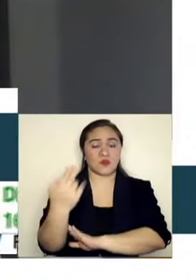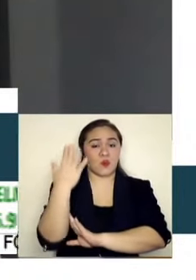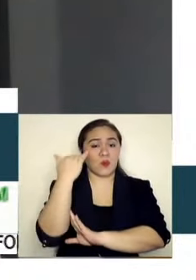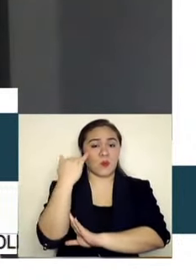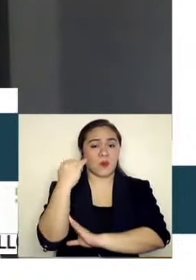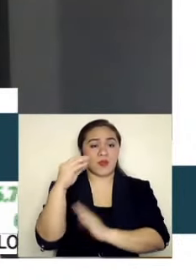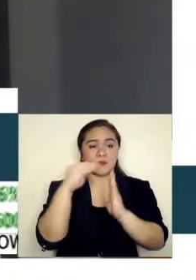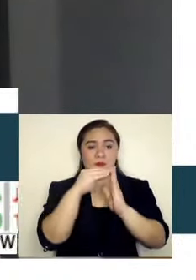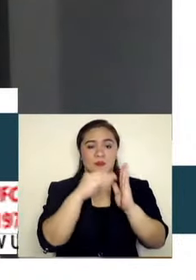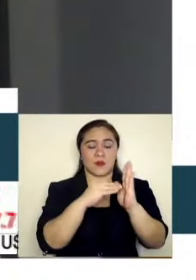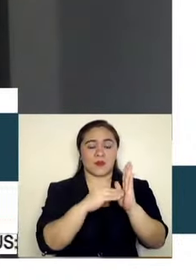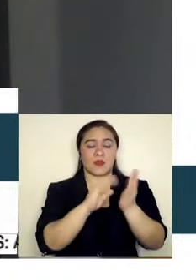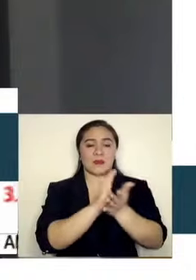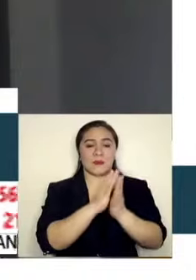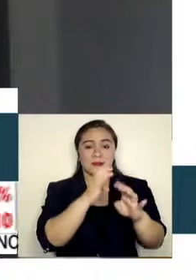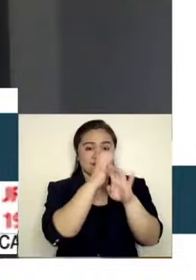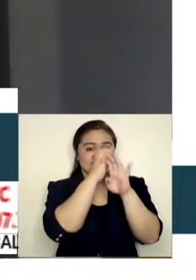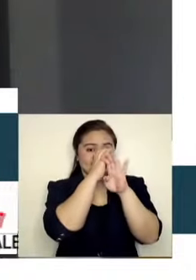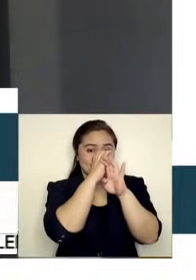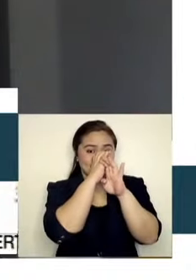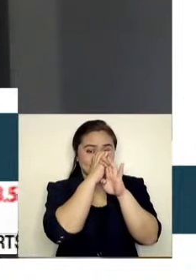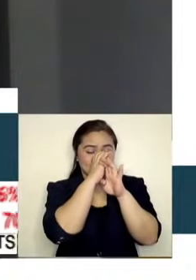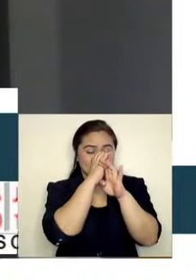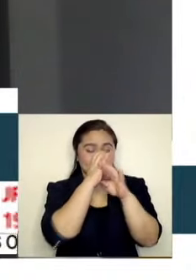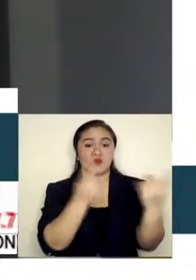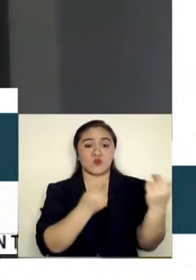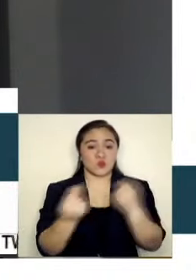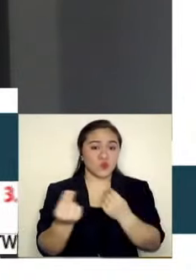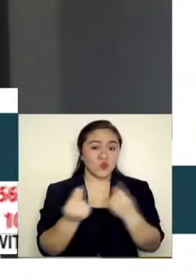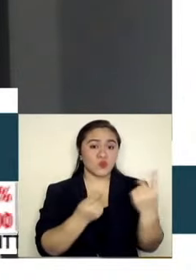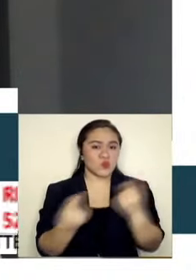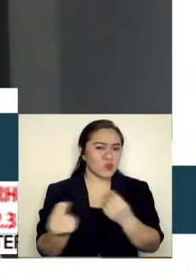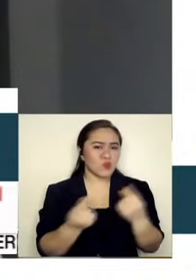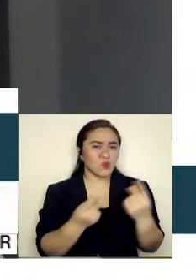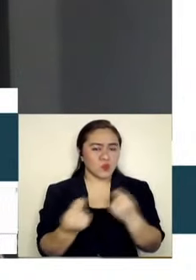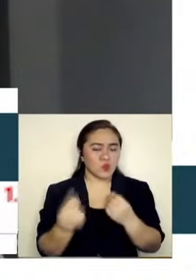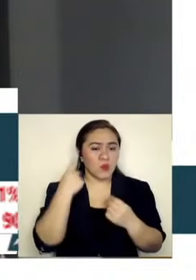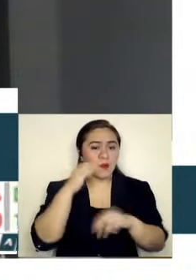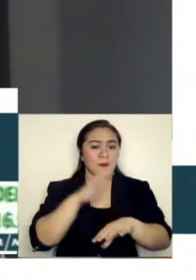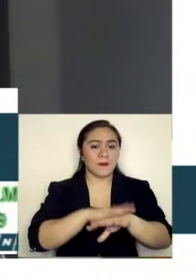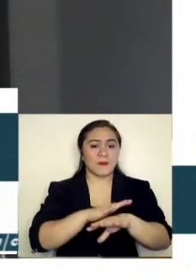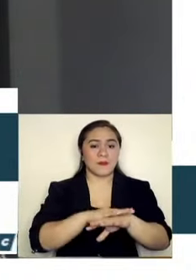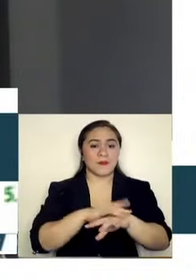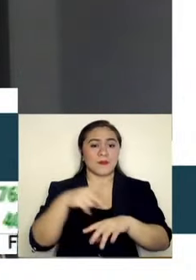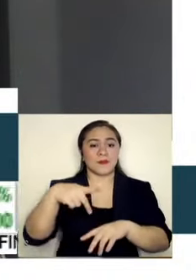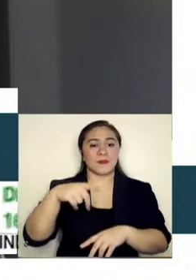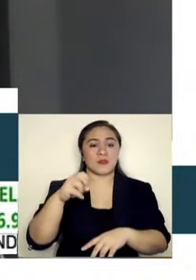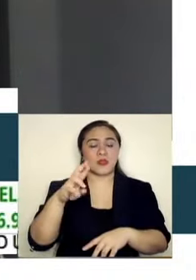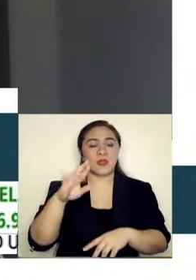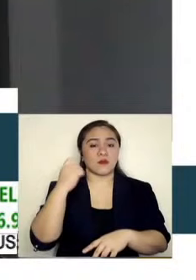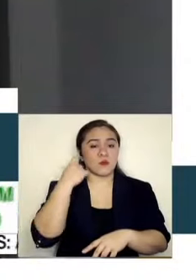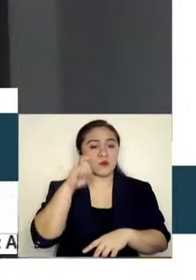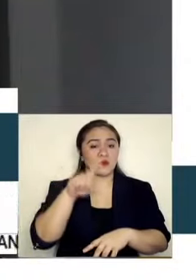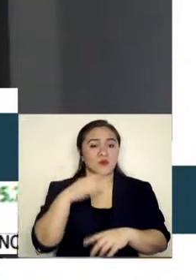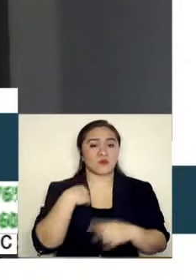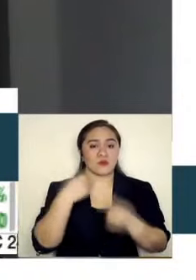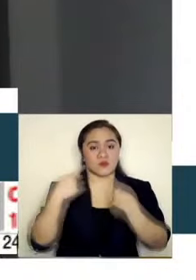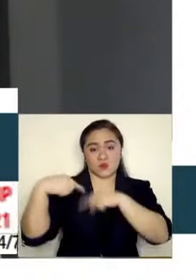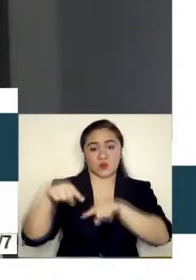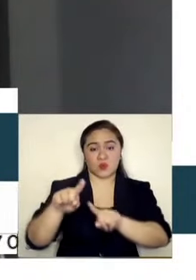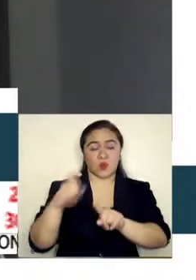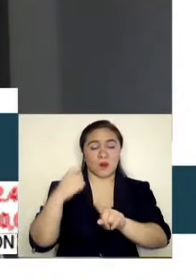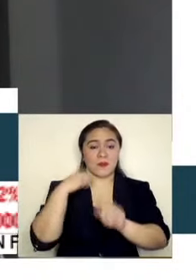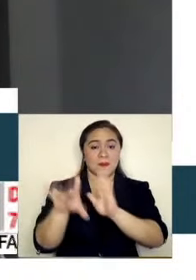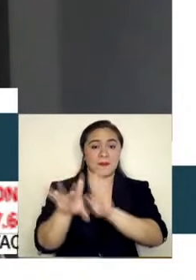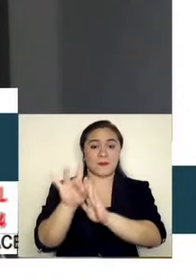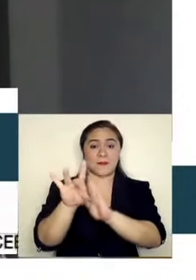strict border controls. They have to implement strictly the PDITR. They have to shorten the duration between detection to